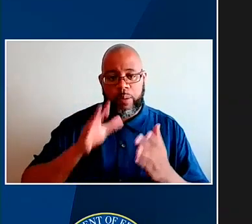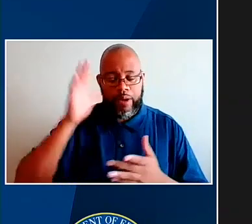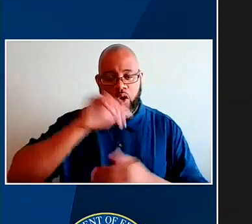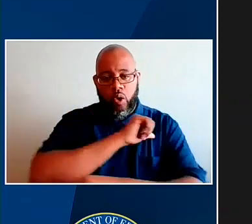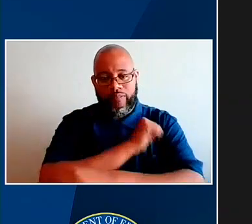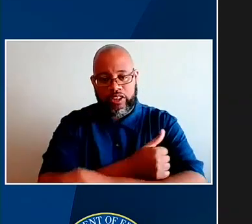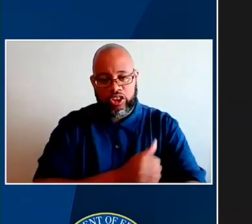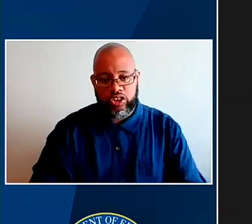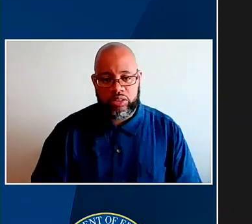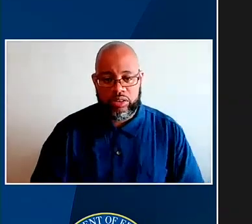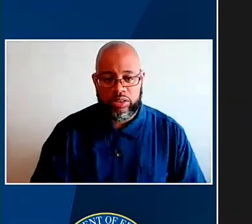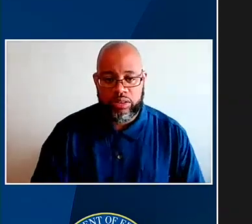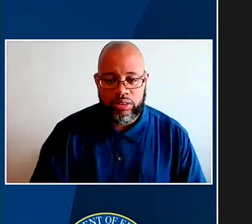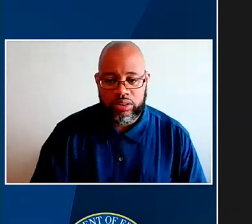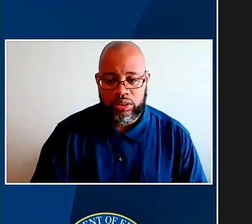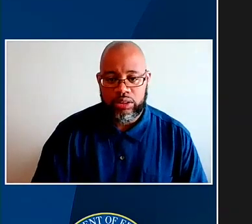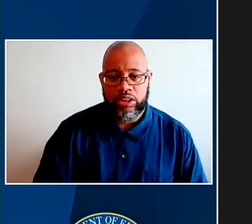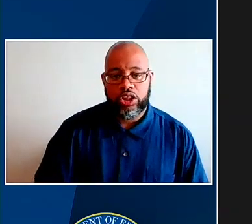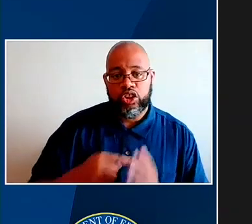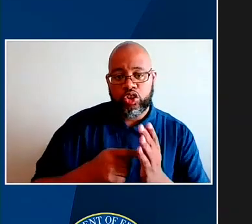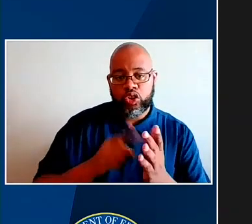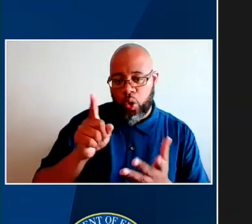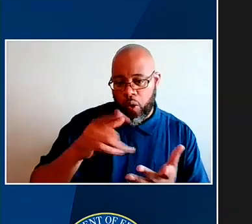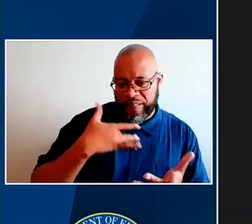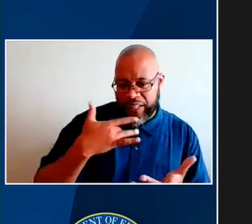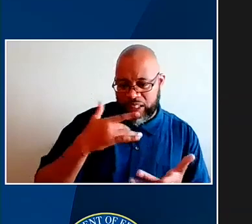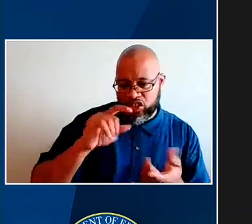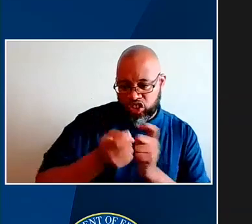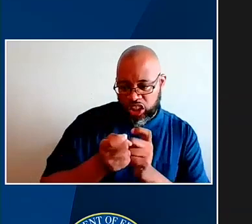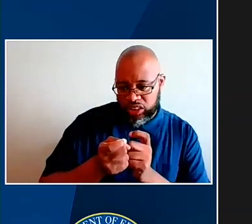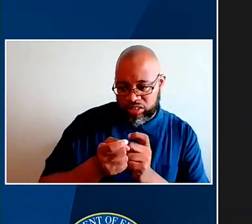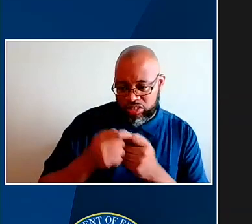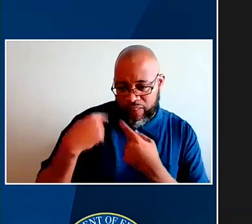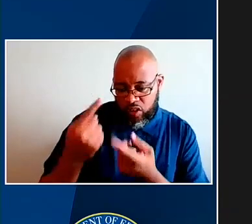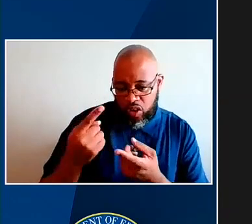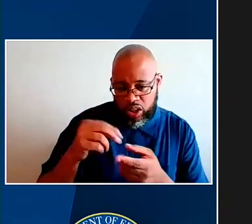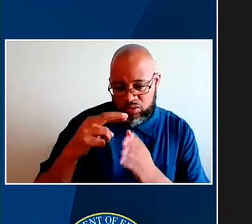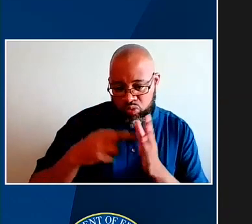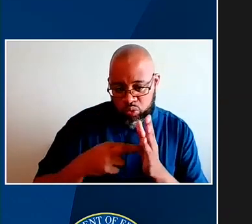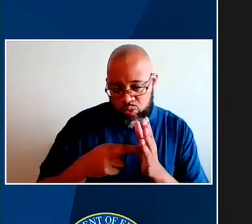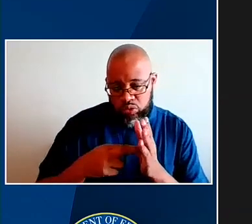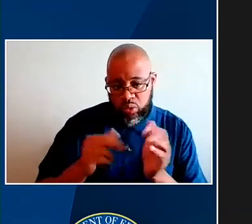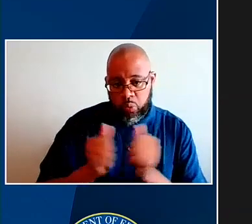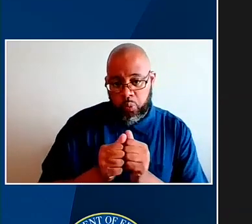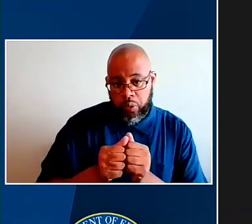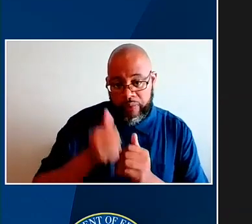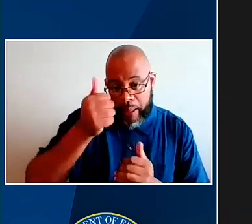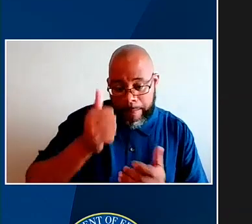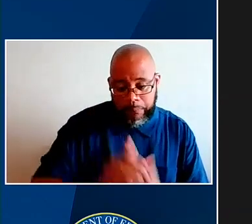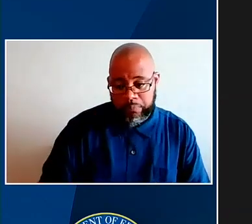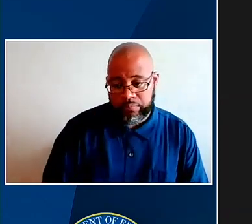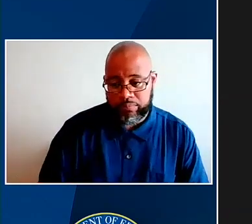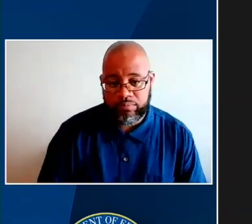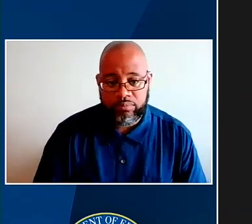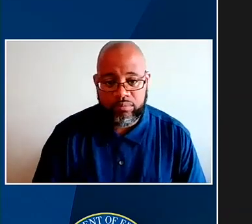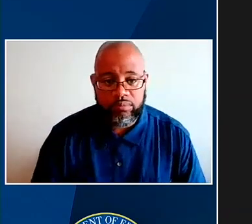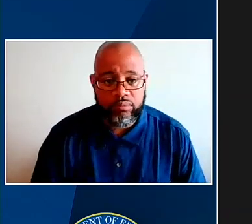authorizations. If folks want to indicate where they are on the changes thus far in the reg text with their thumbs.